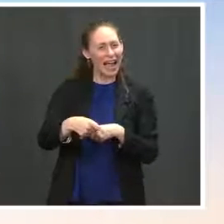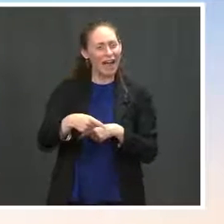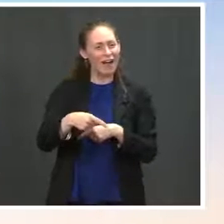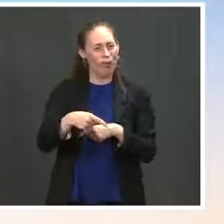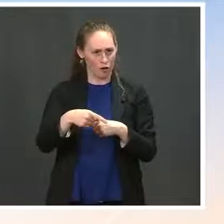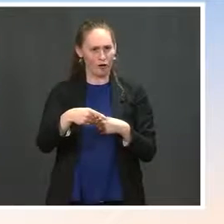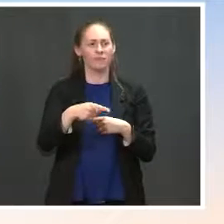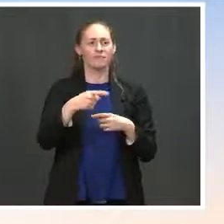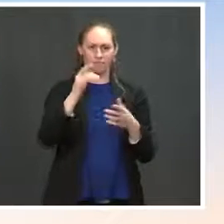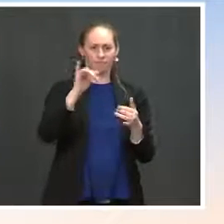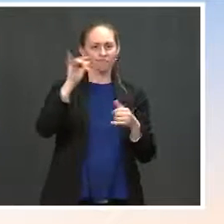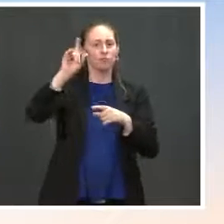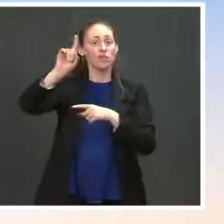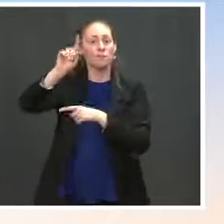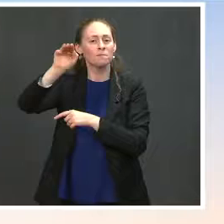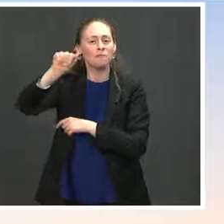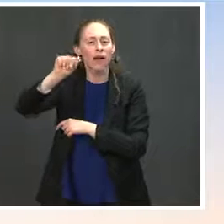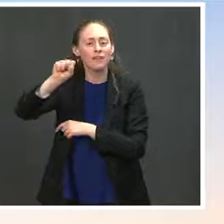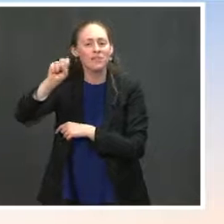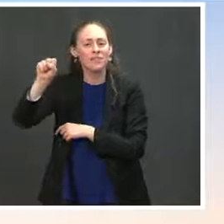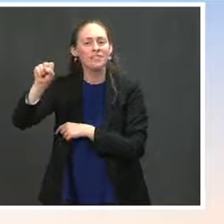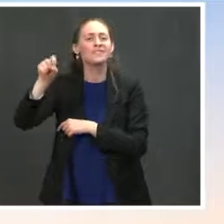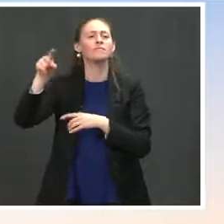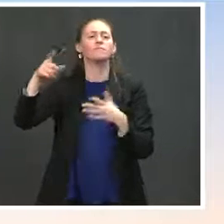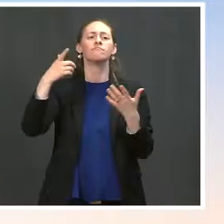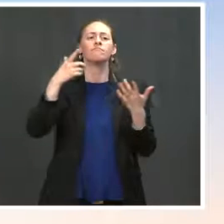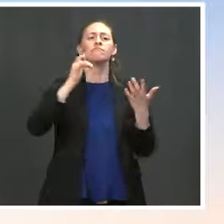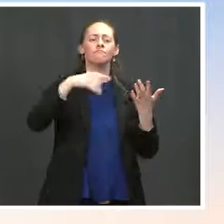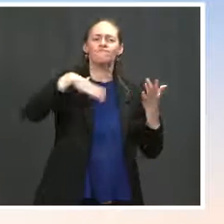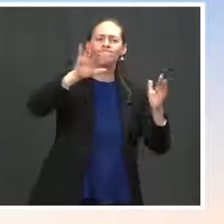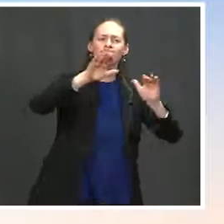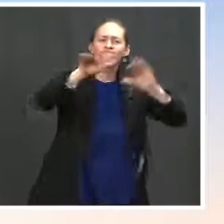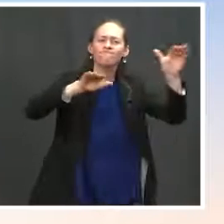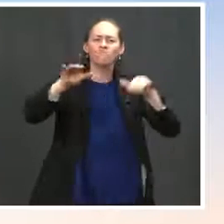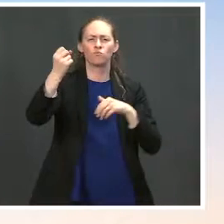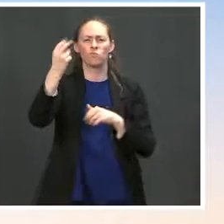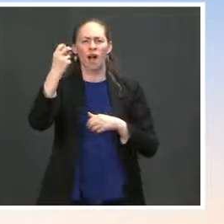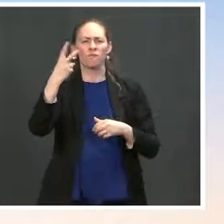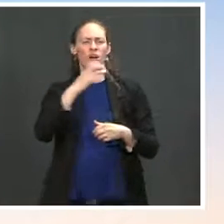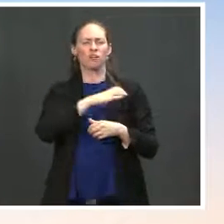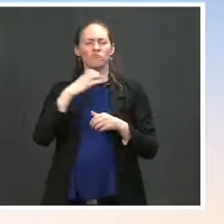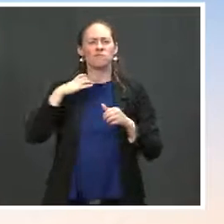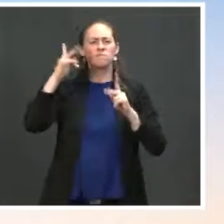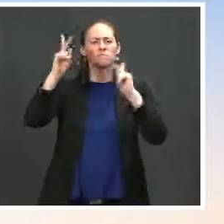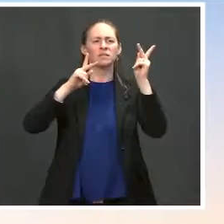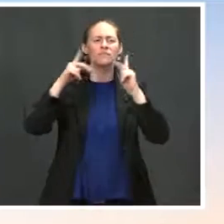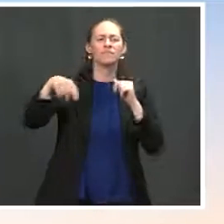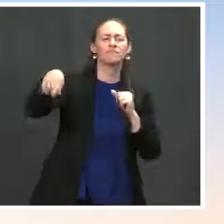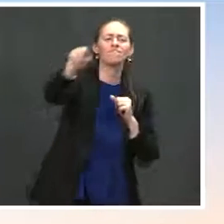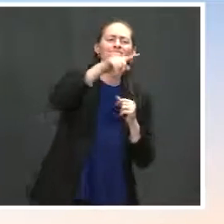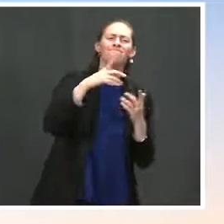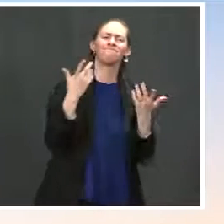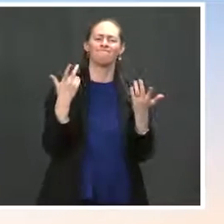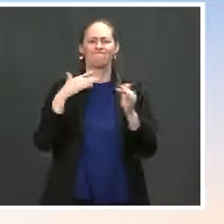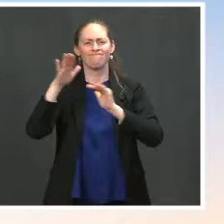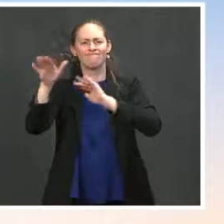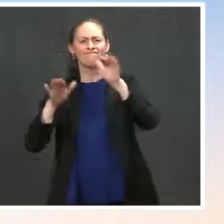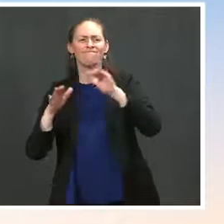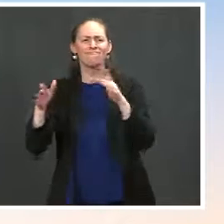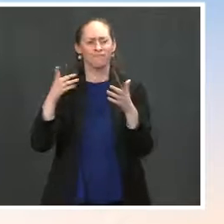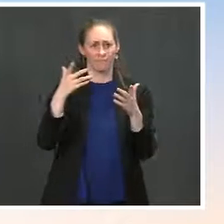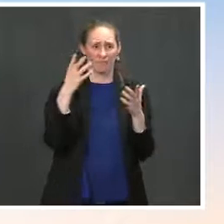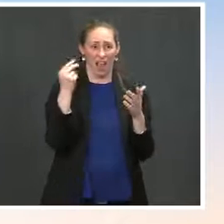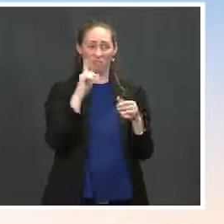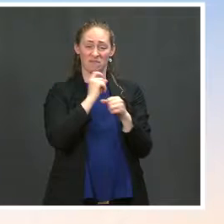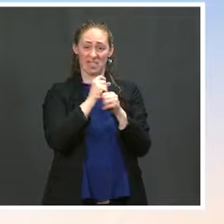the election. We targeted 12 Congress people who were labeled the Dirty Dozen, the worst of the Congress, and we beat 7 of them. And